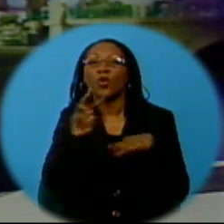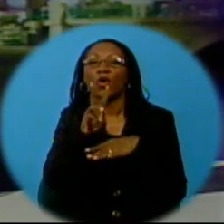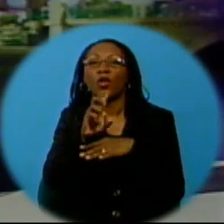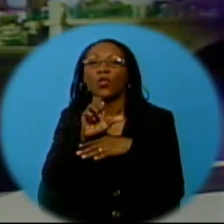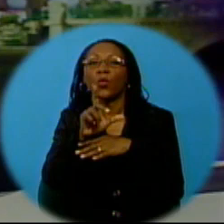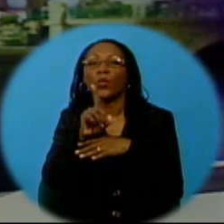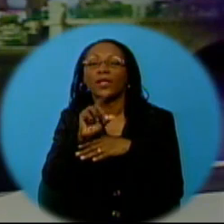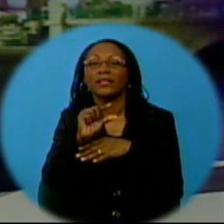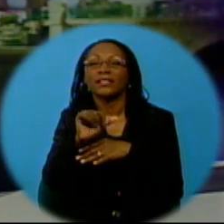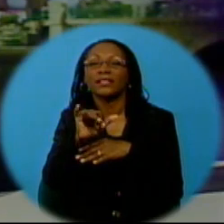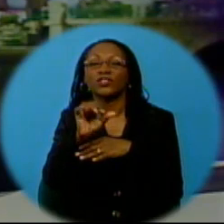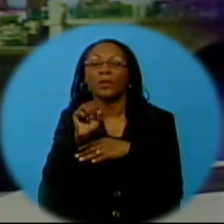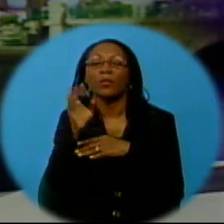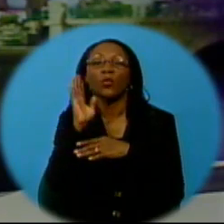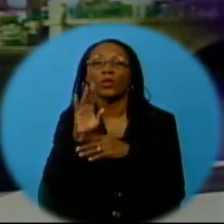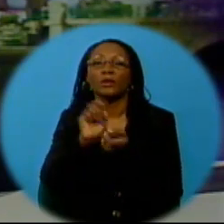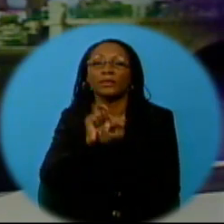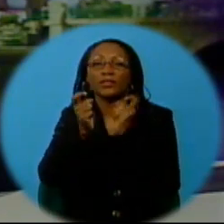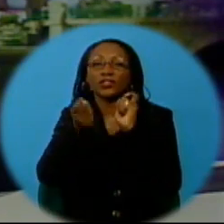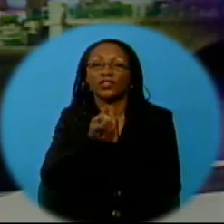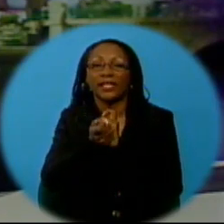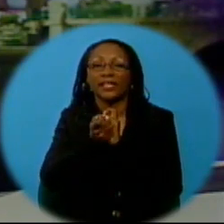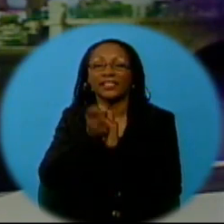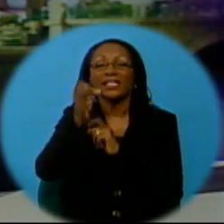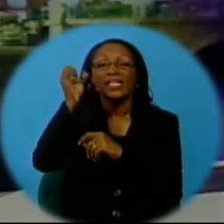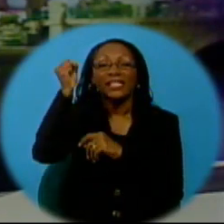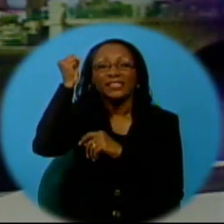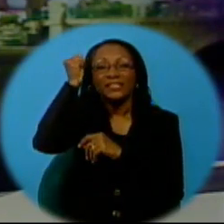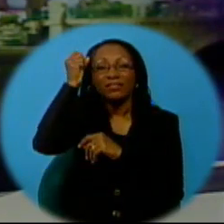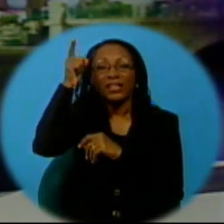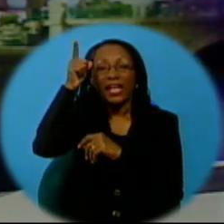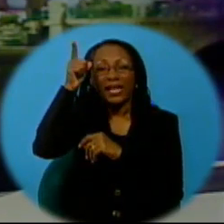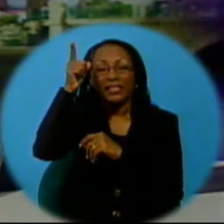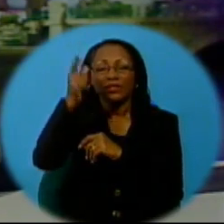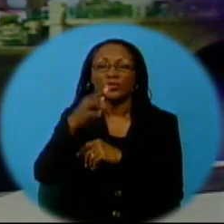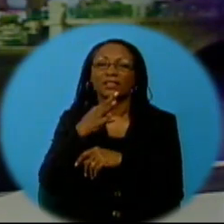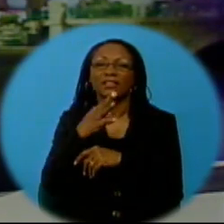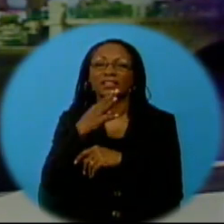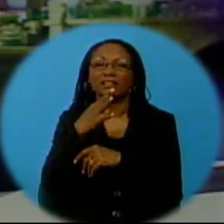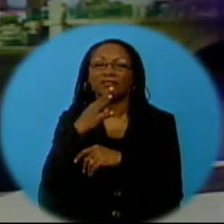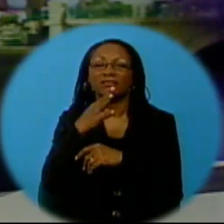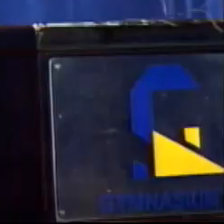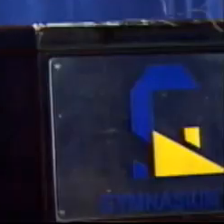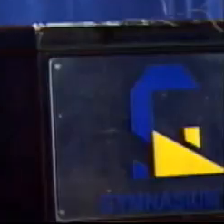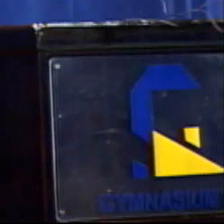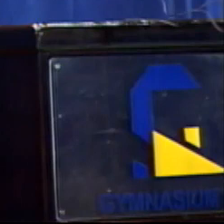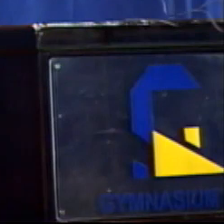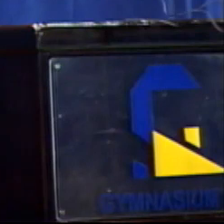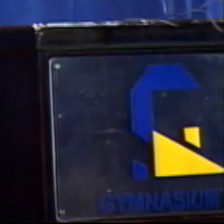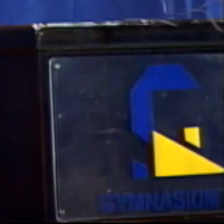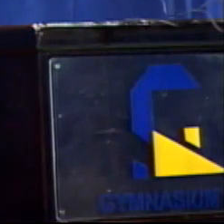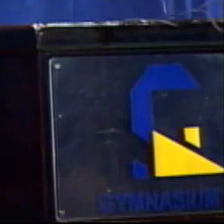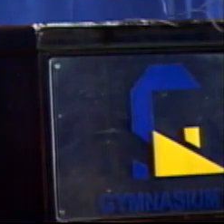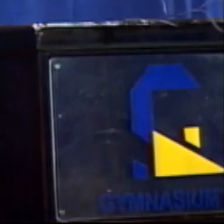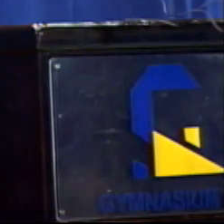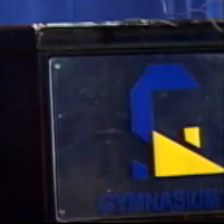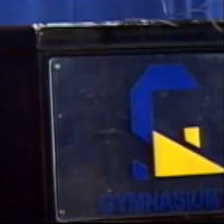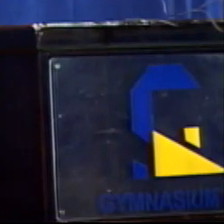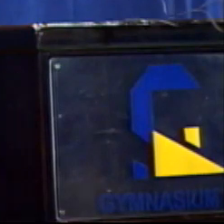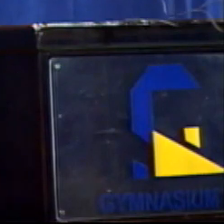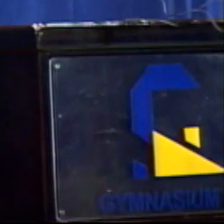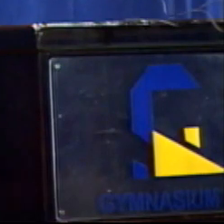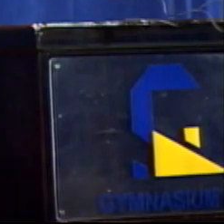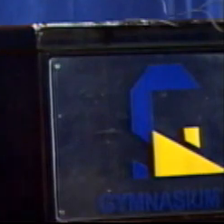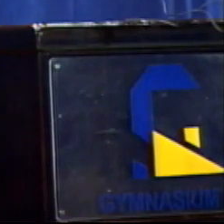replaced. Sports Minister Stephen Lashley made the announcement today at the launch of FET City. Other structural improvements